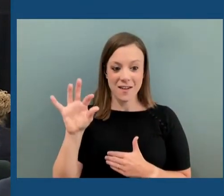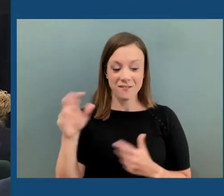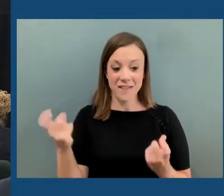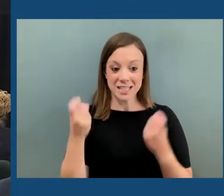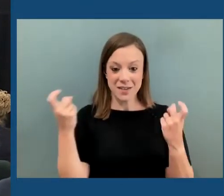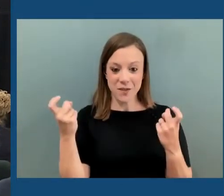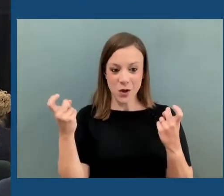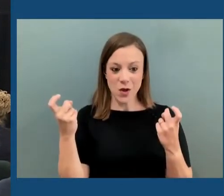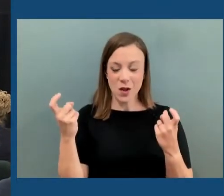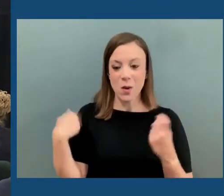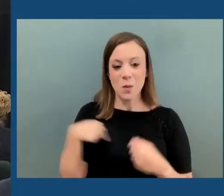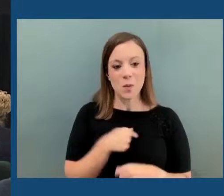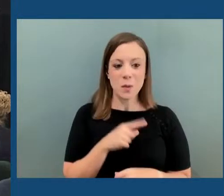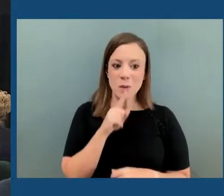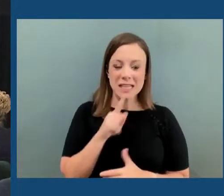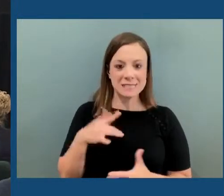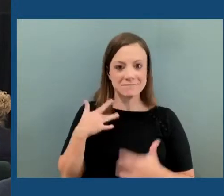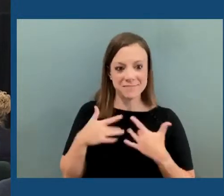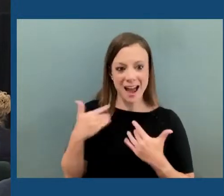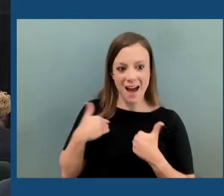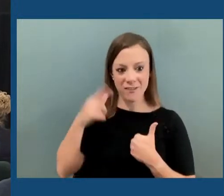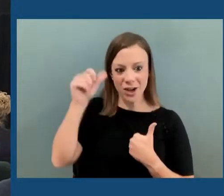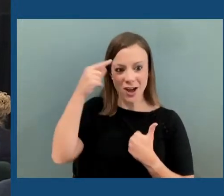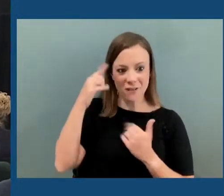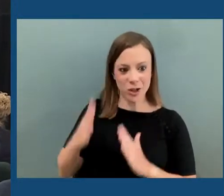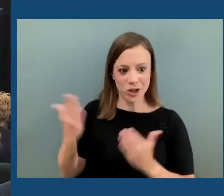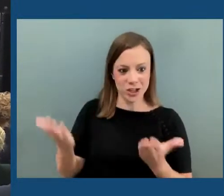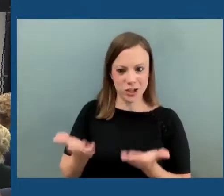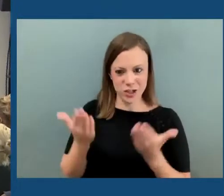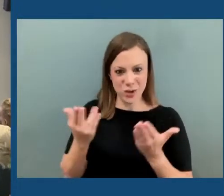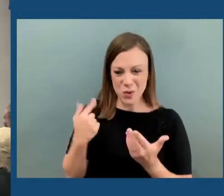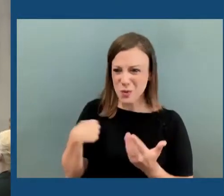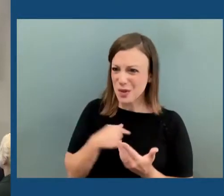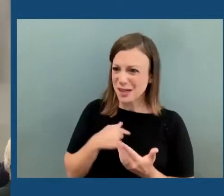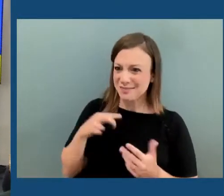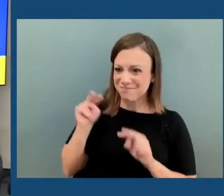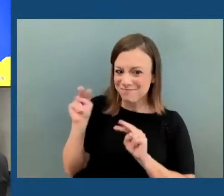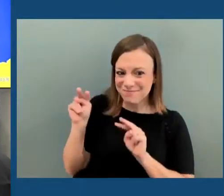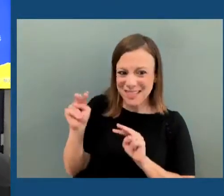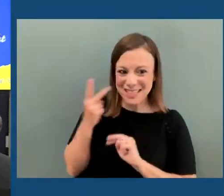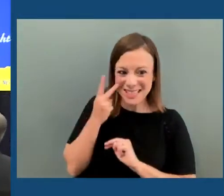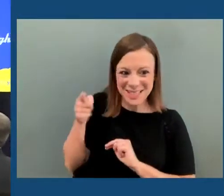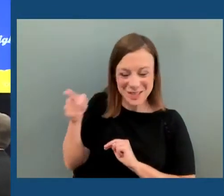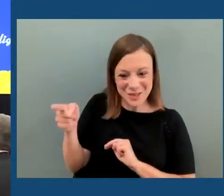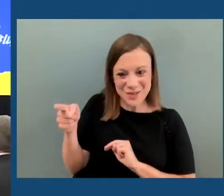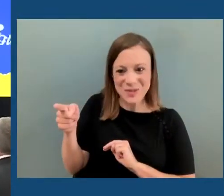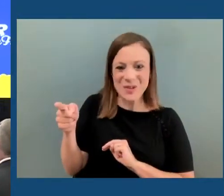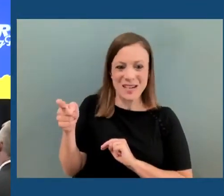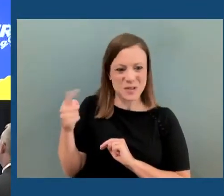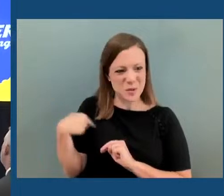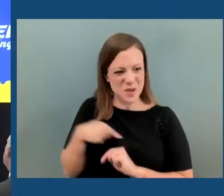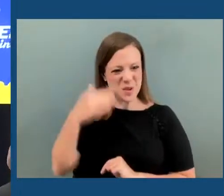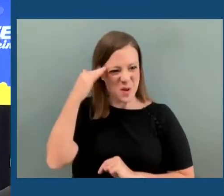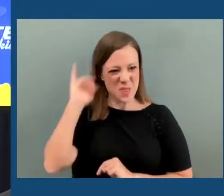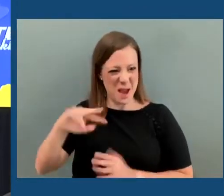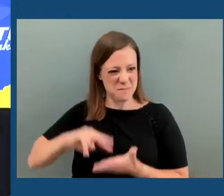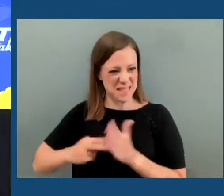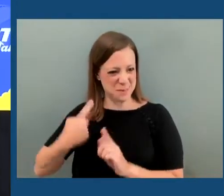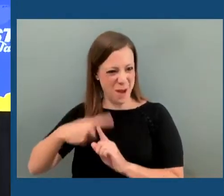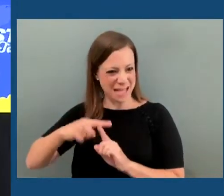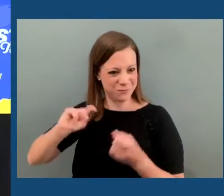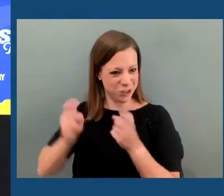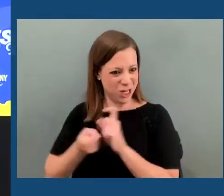we always love seeing you here because it means good things are happening. And Commissioner, thank you for your leadership. We know how hard you've been working